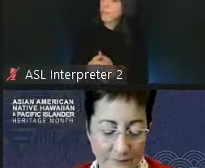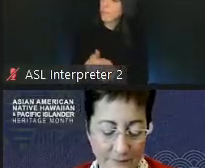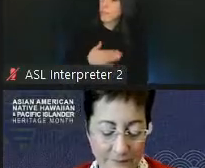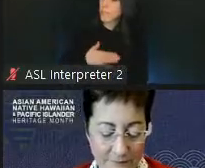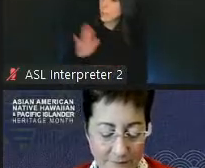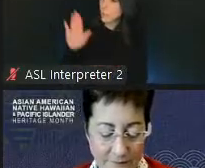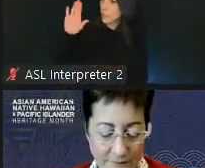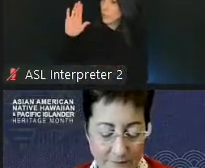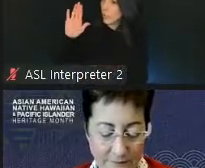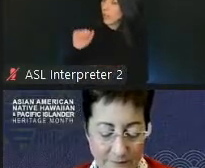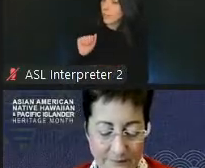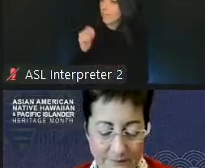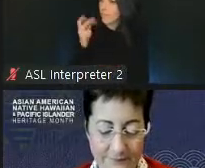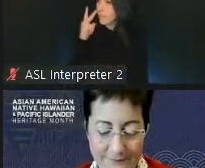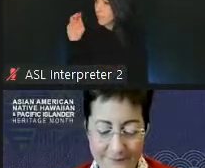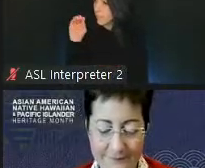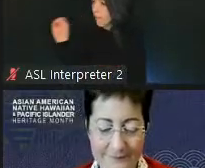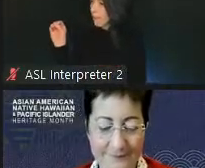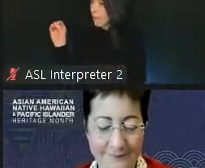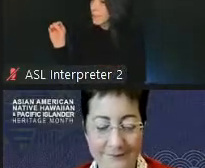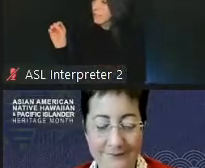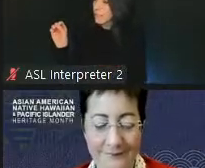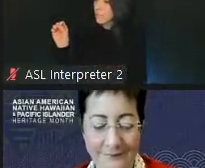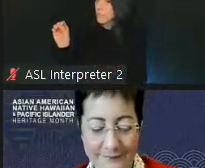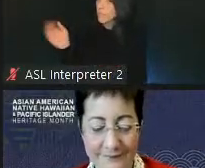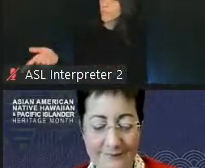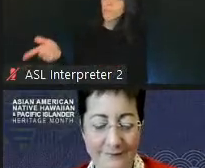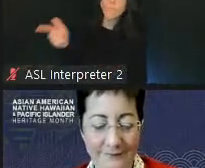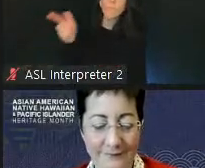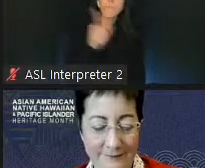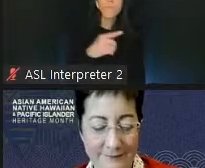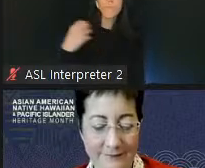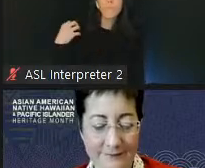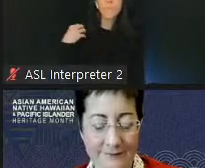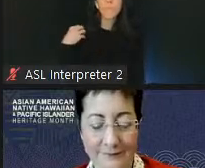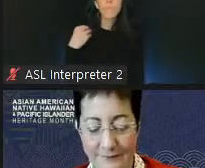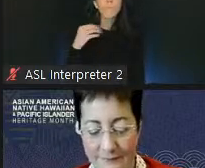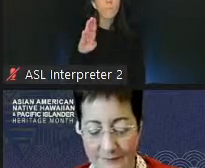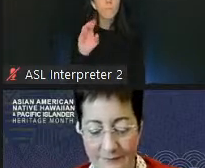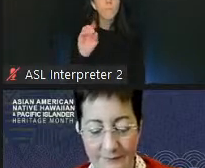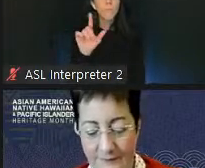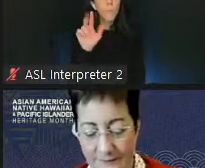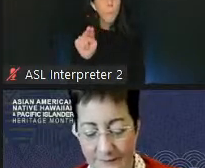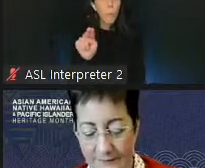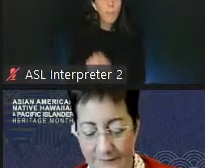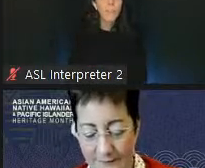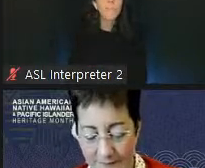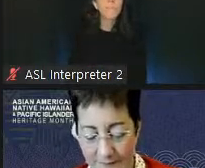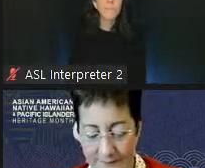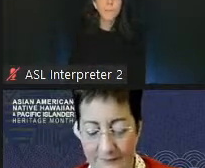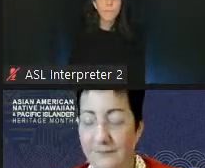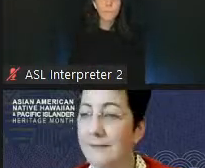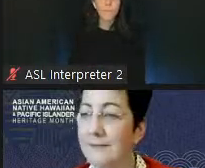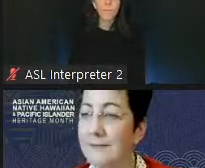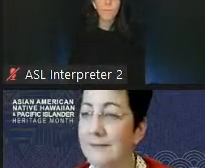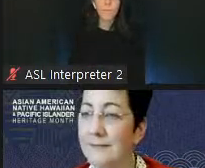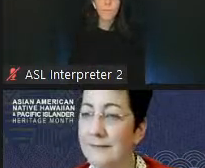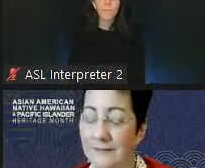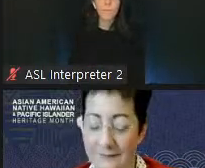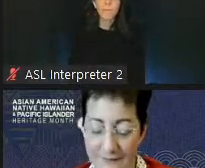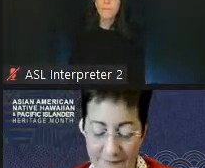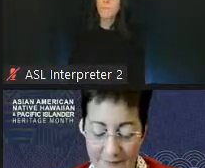Not seeing any additional hands, Chair Boland. So then, just for the good of the order, could you explain